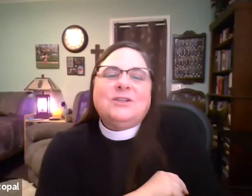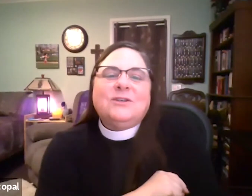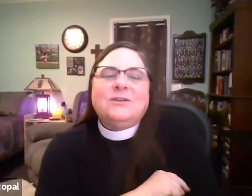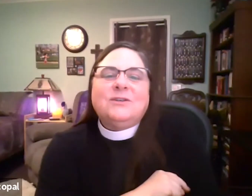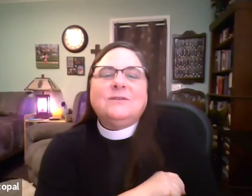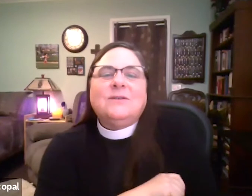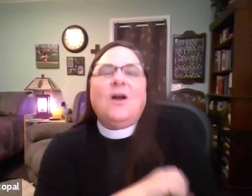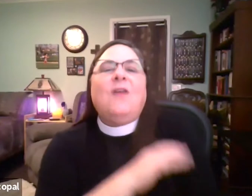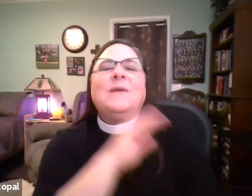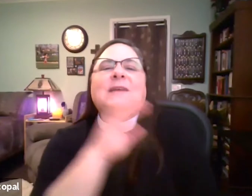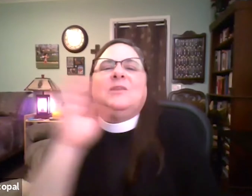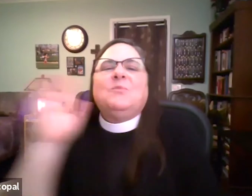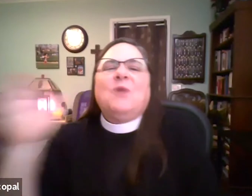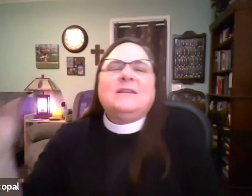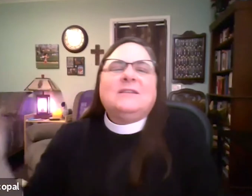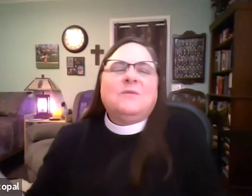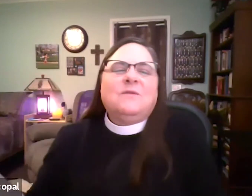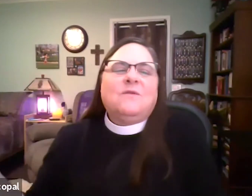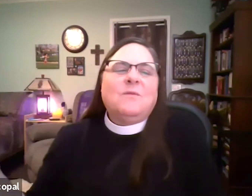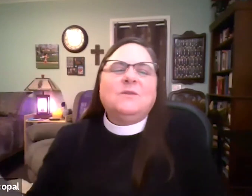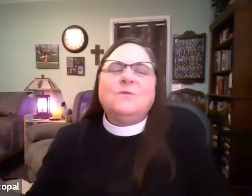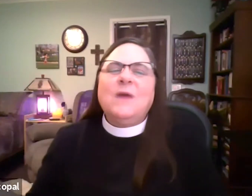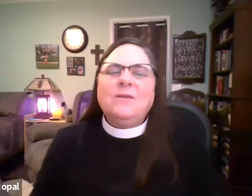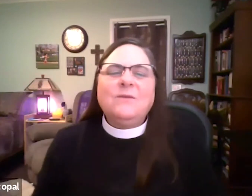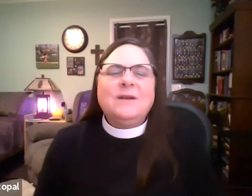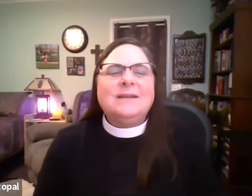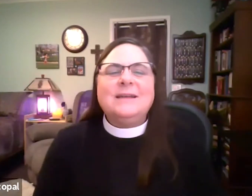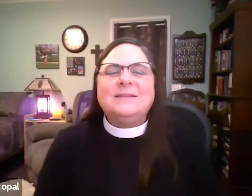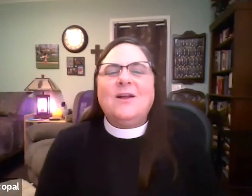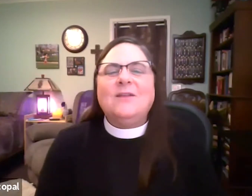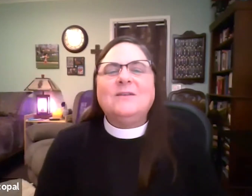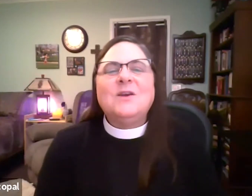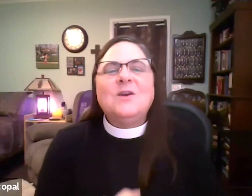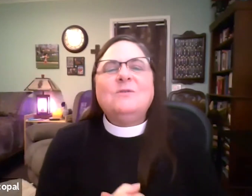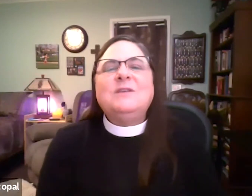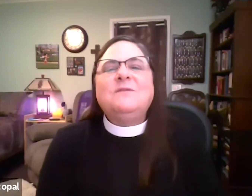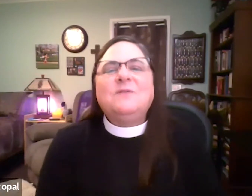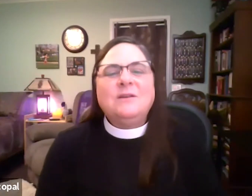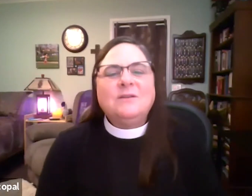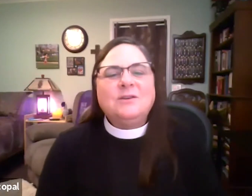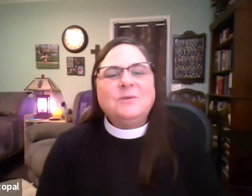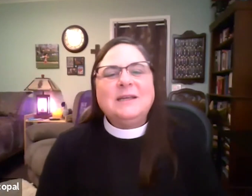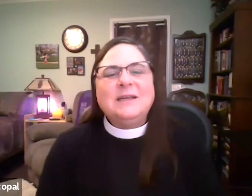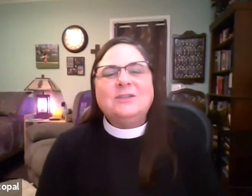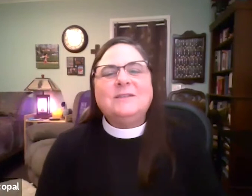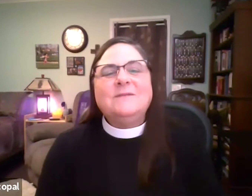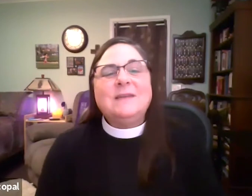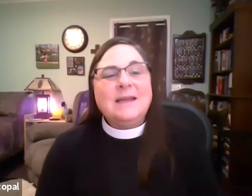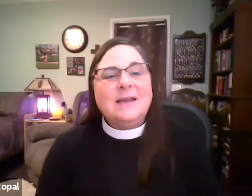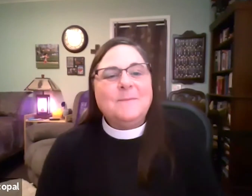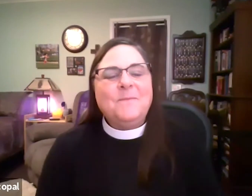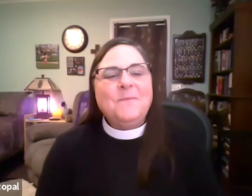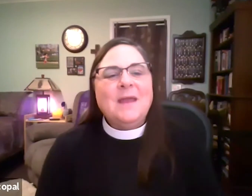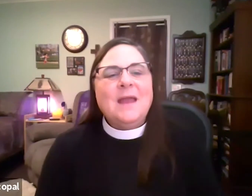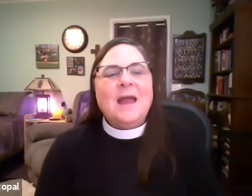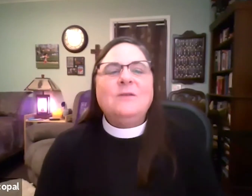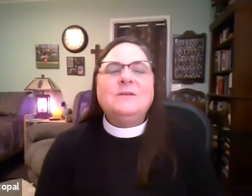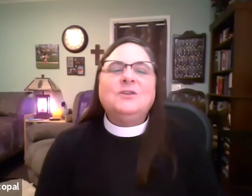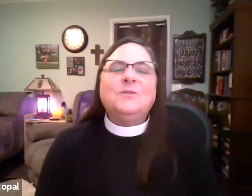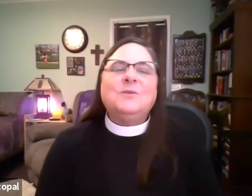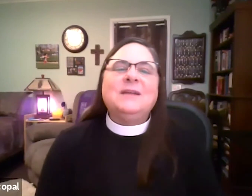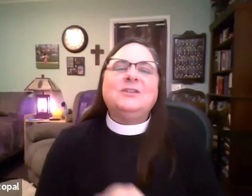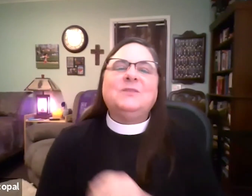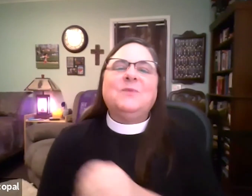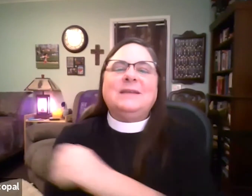early church all the way to the Protestant reformers right through to today's scholars who differ in their interpretations of the idiom and